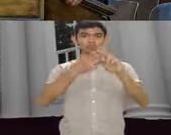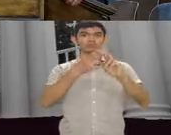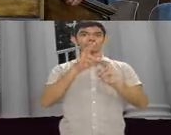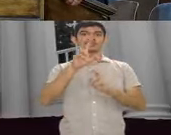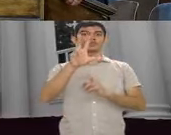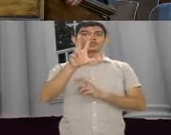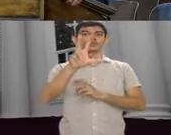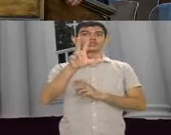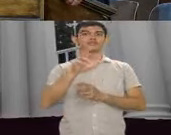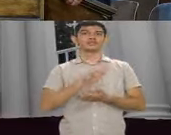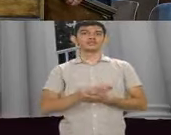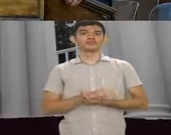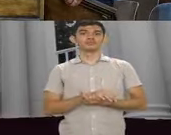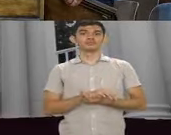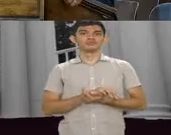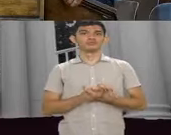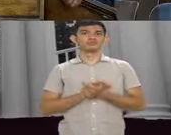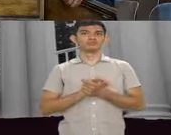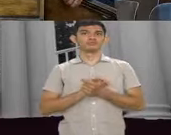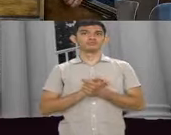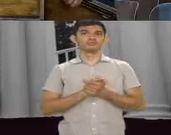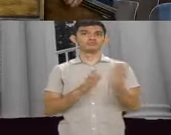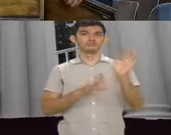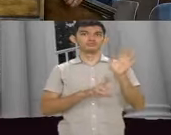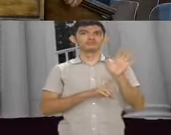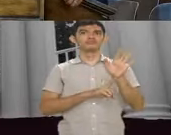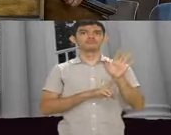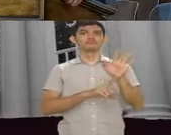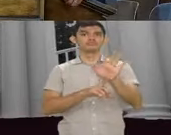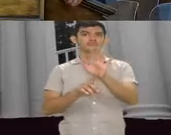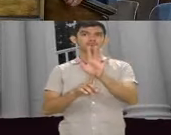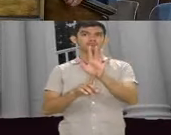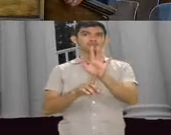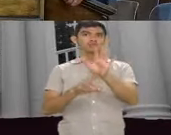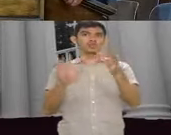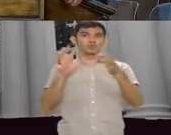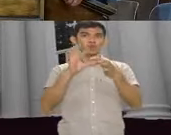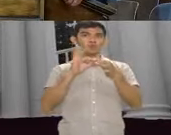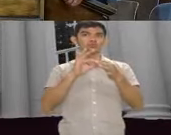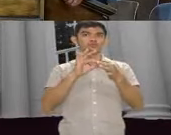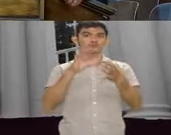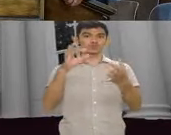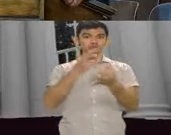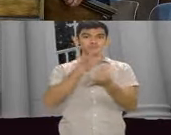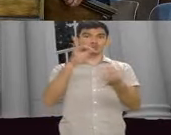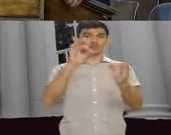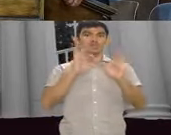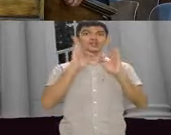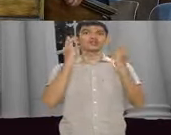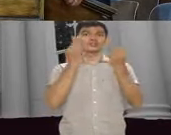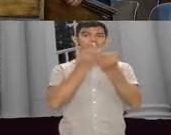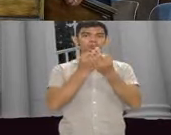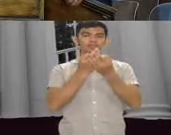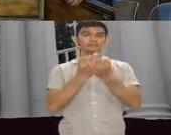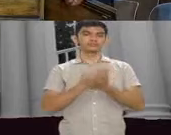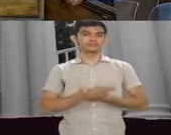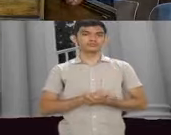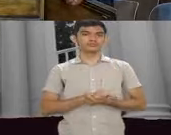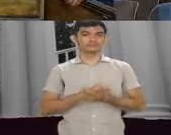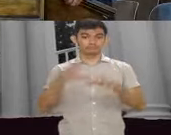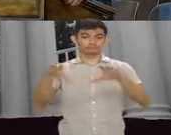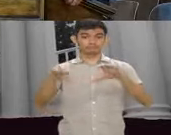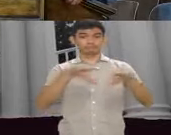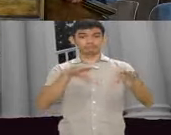last, the signifying of the spiritual family. Jesus stretched forth his hand and signified. Now,